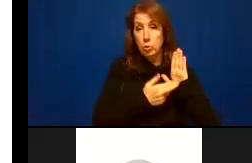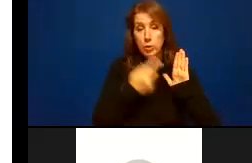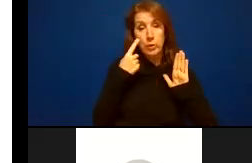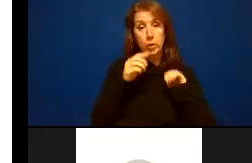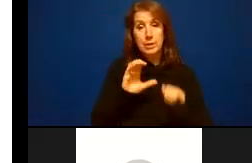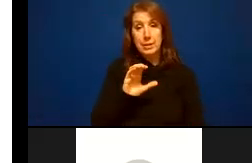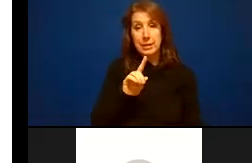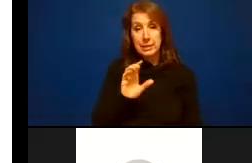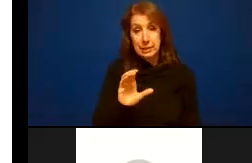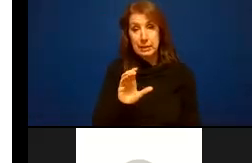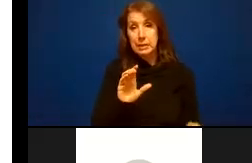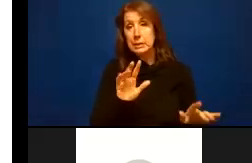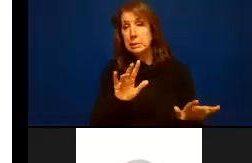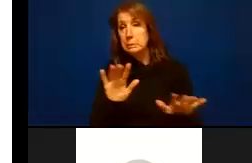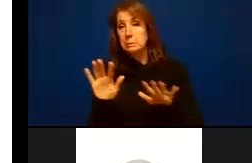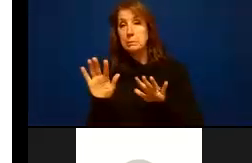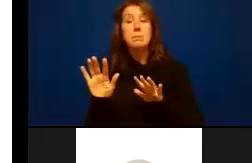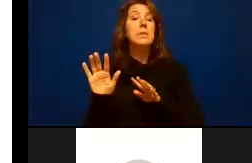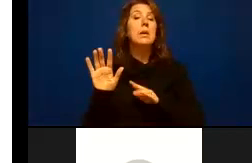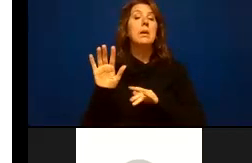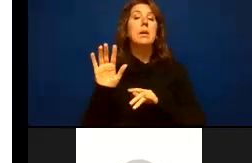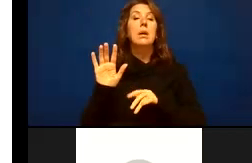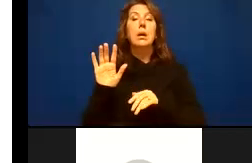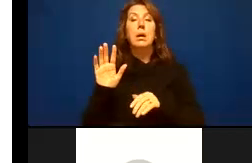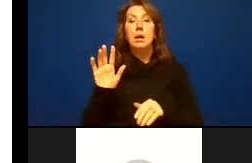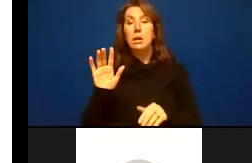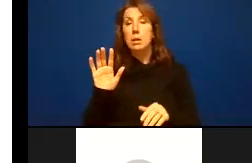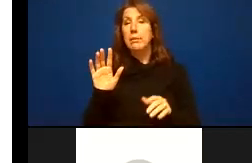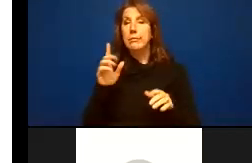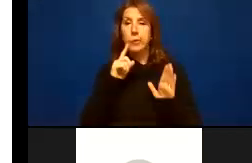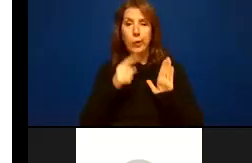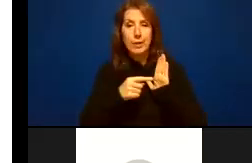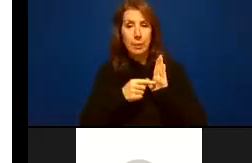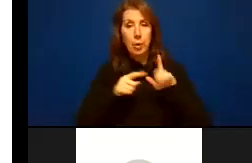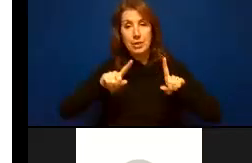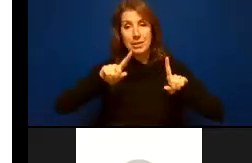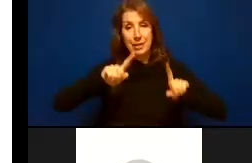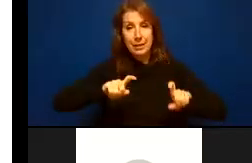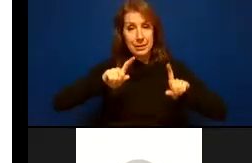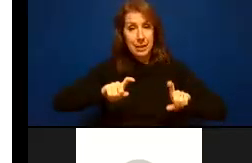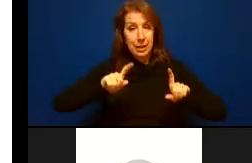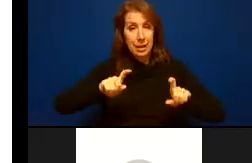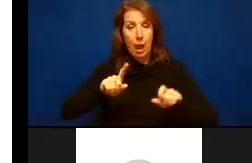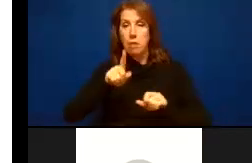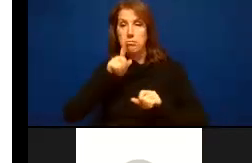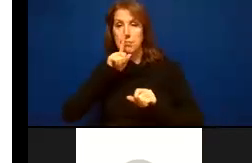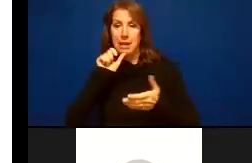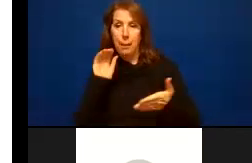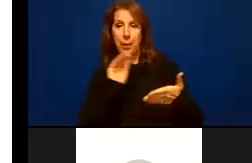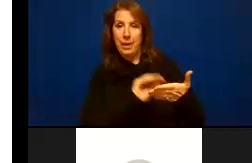out are, including having testing. I didn't put testing in here, but I think,